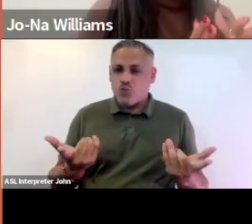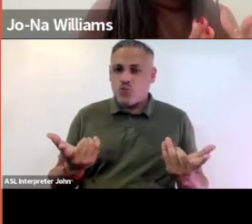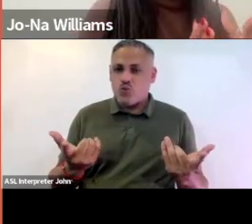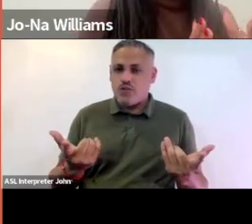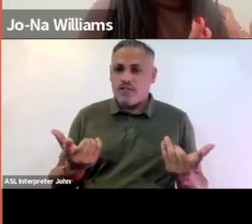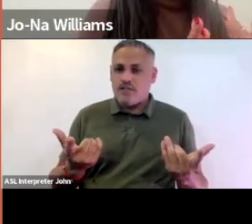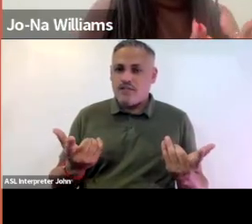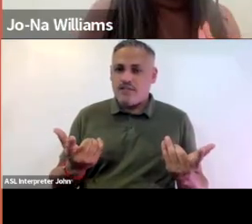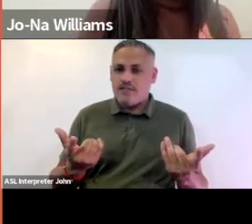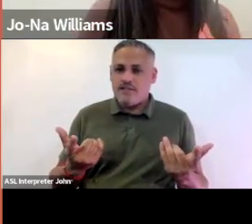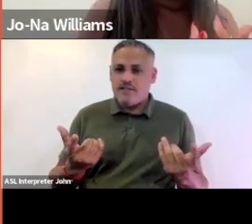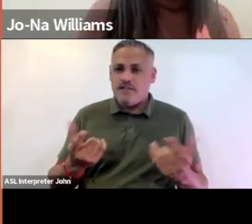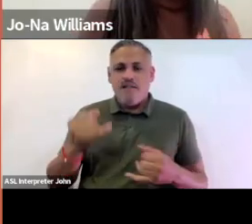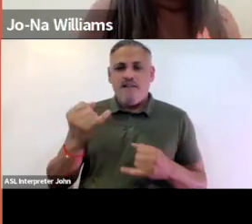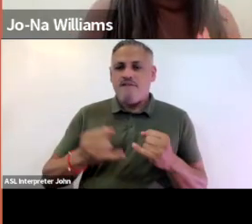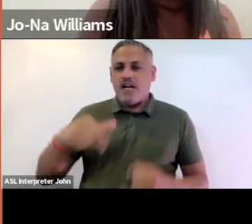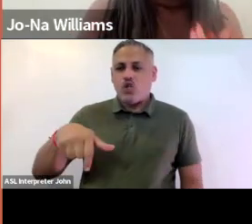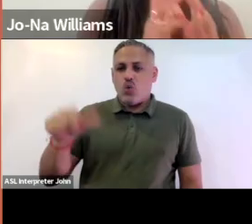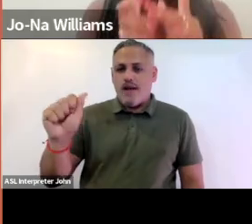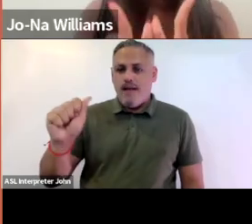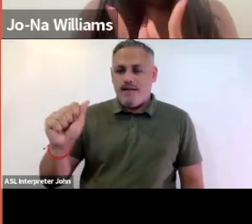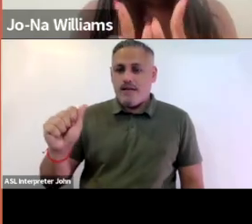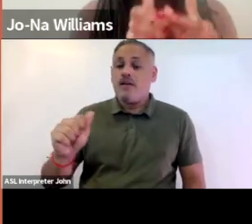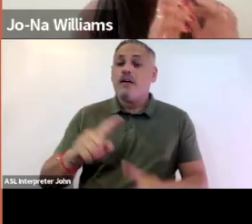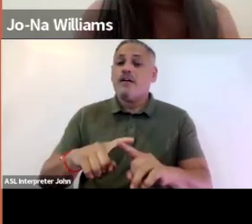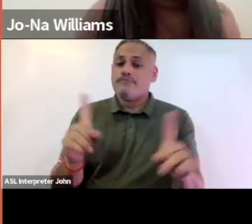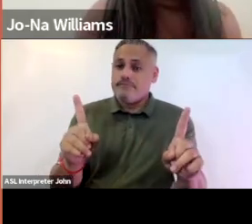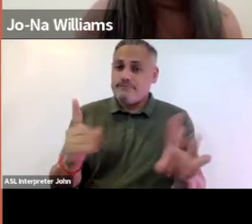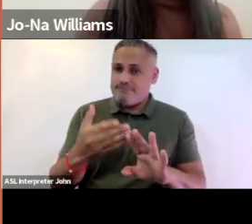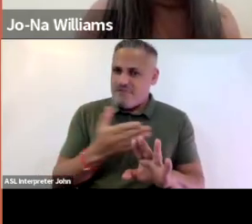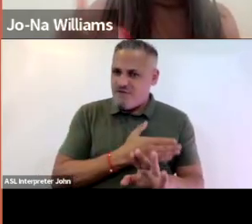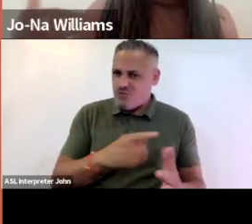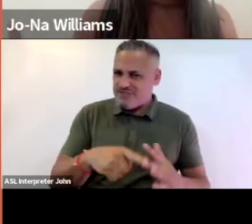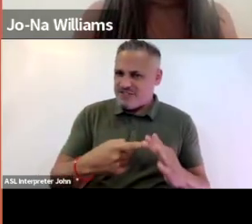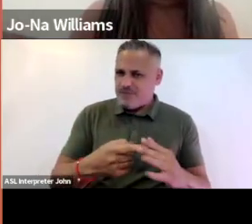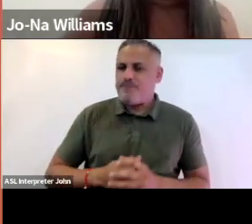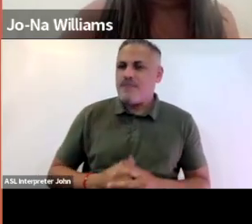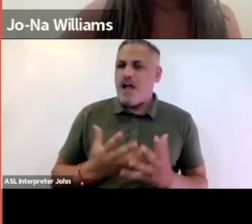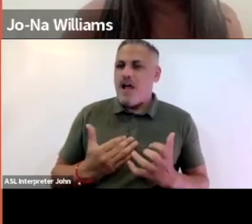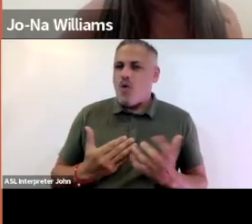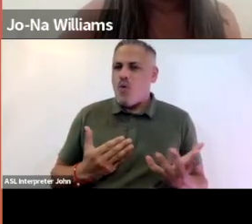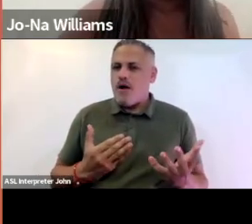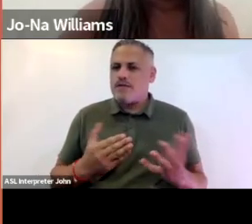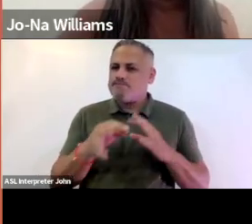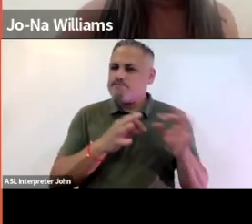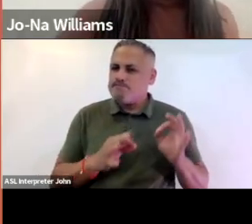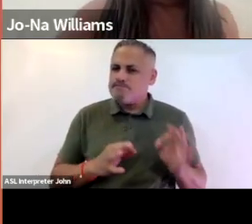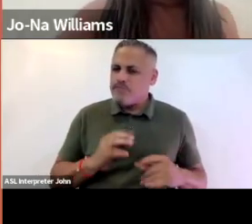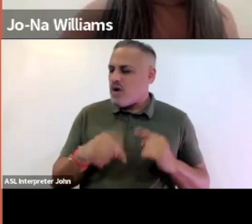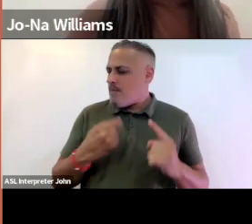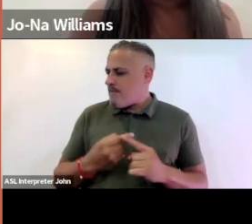going to do a final Q&A. But before we do that, I want to speak to you a little bit